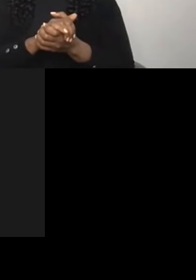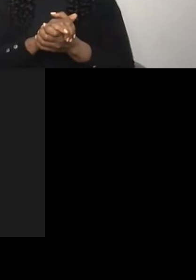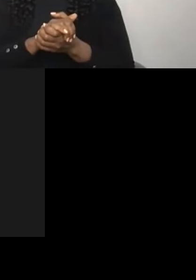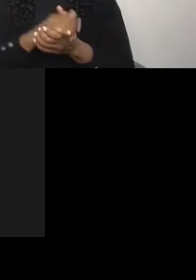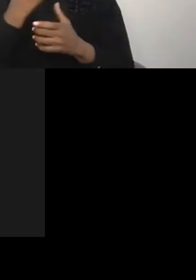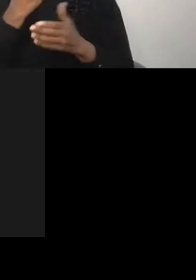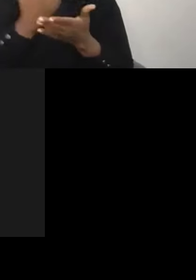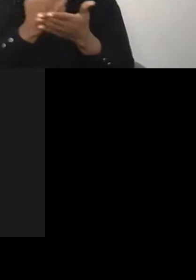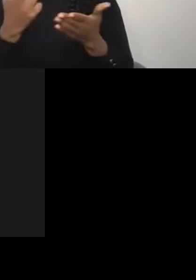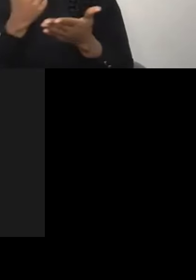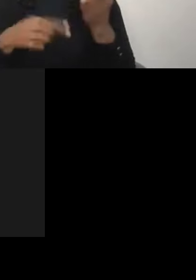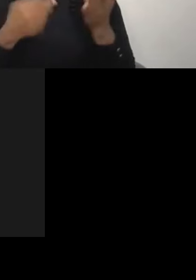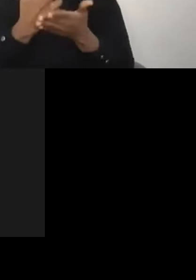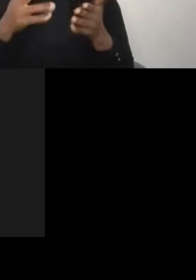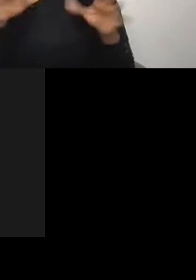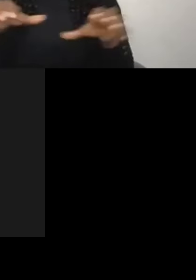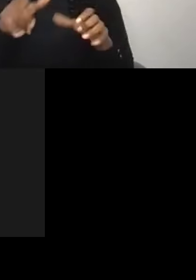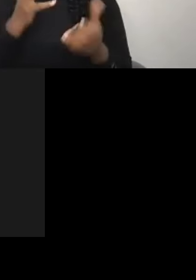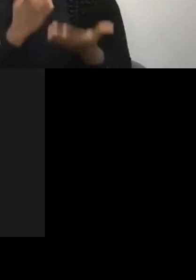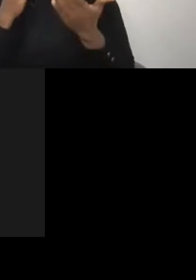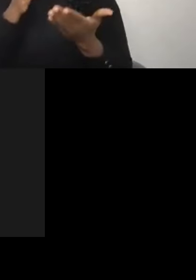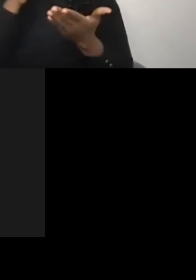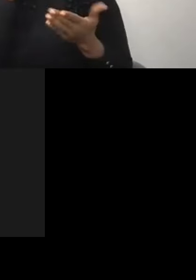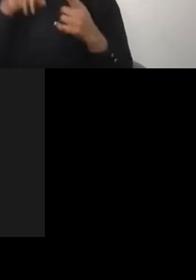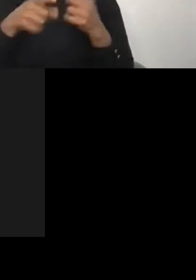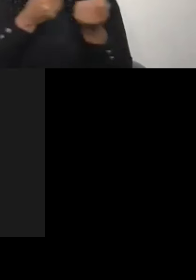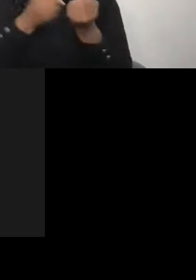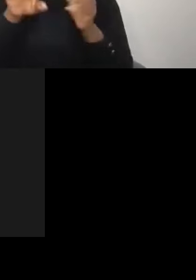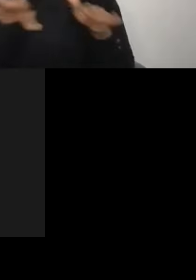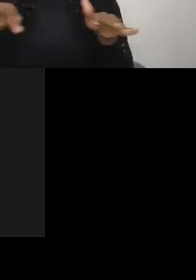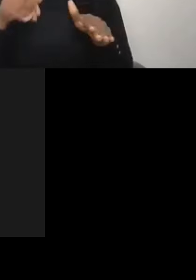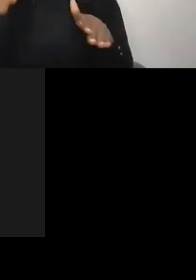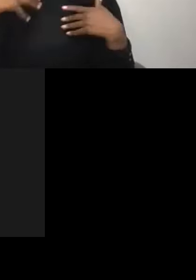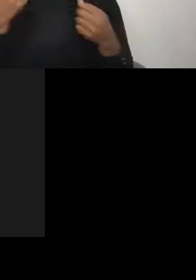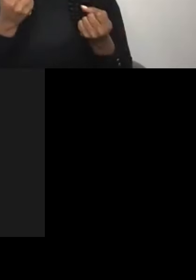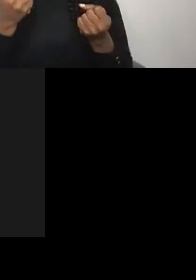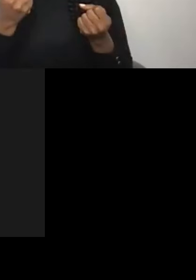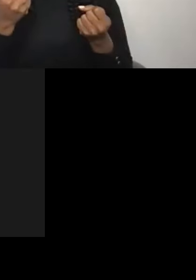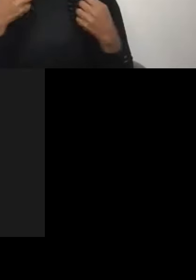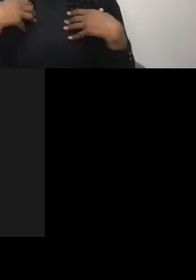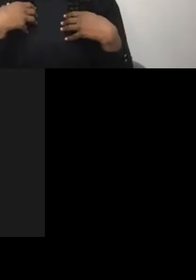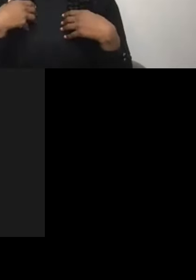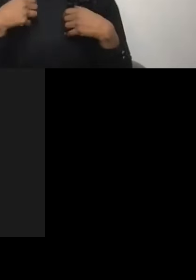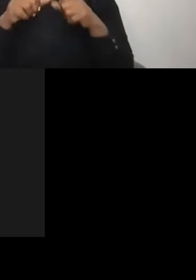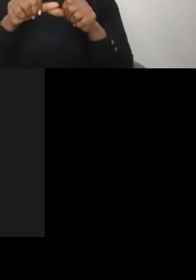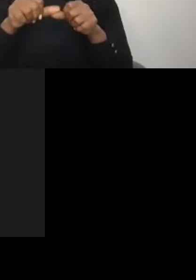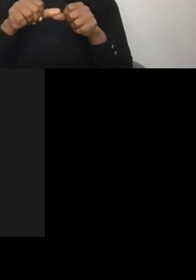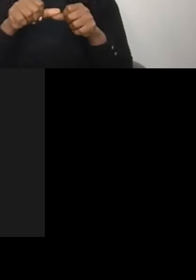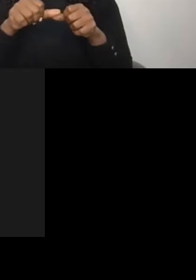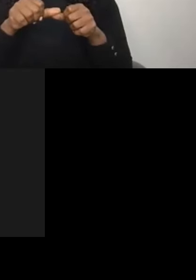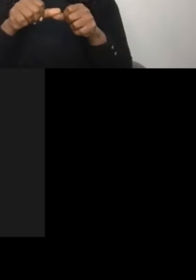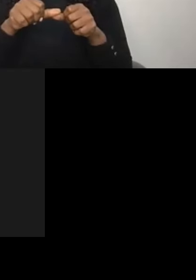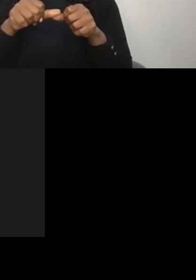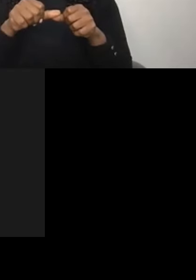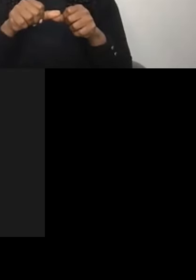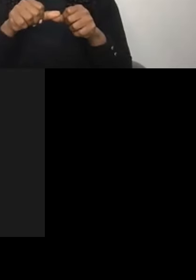What resources or activities do you recommend for parents to support their child's mental health well-being outside of